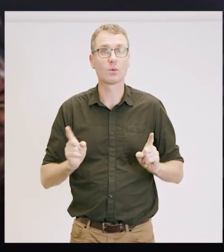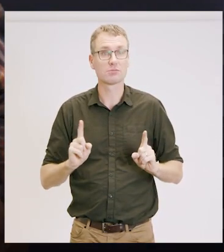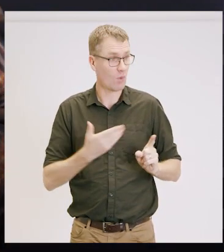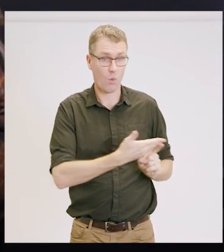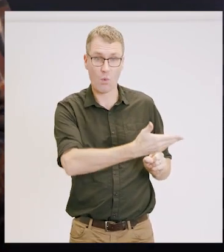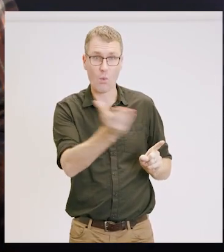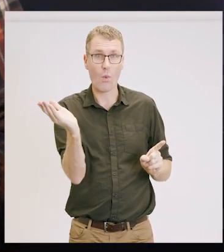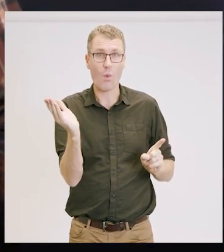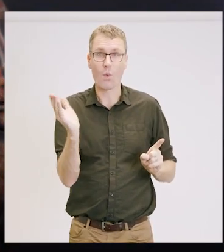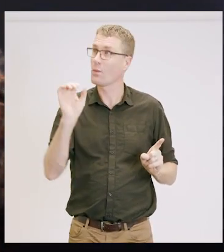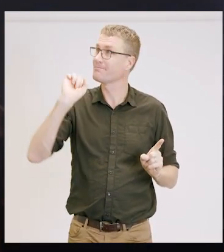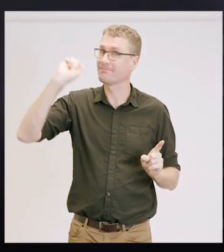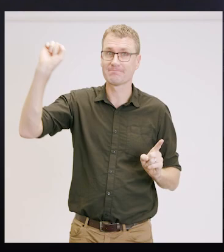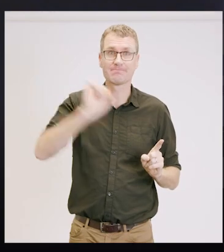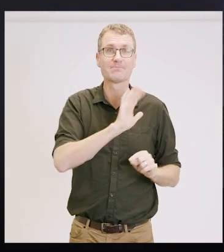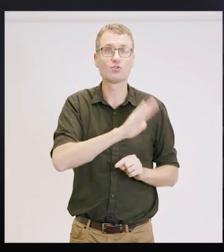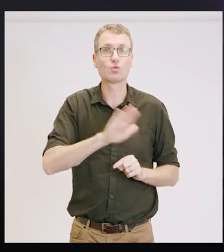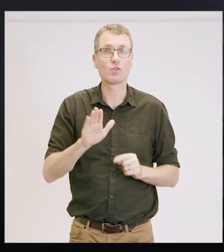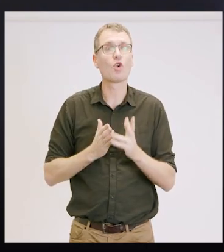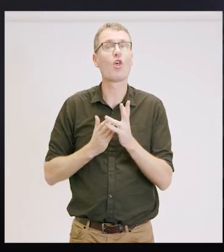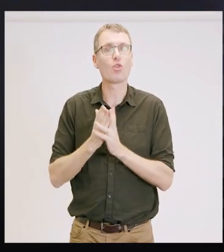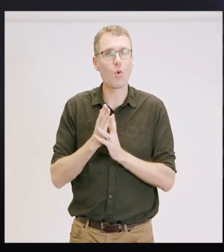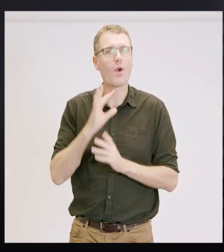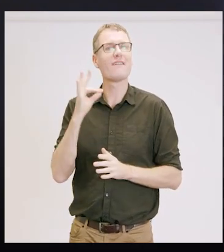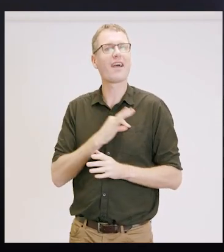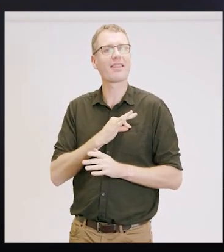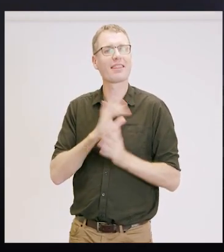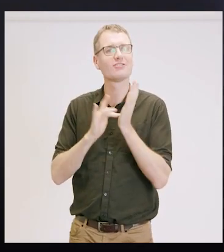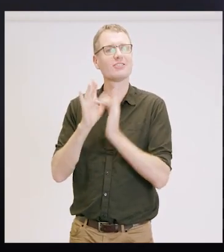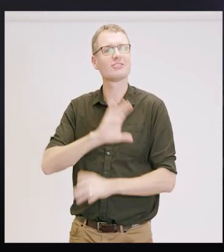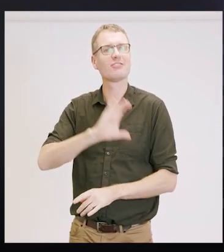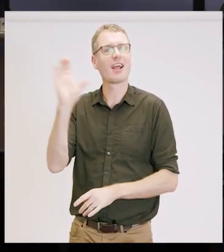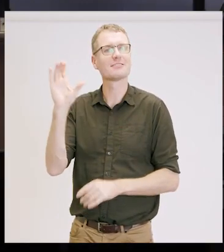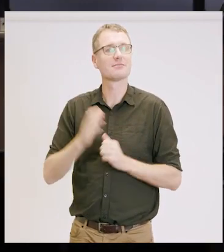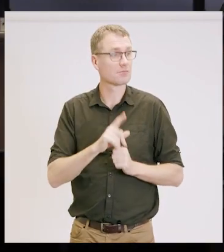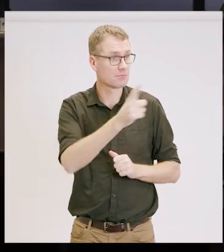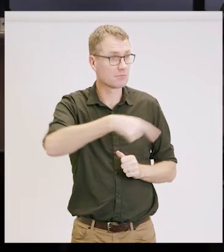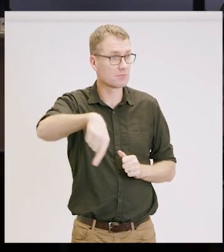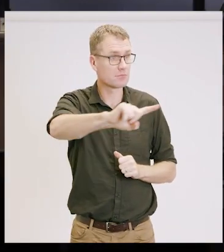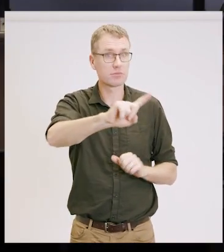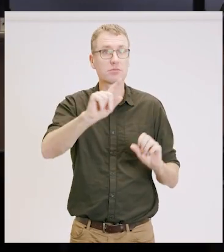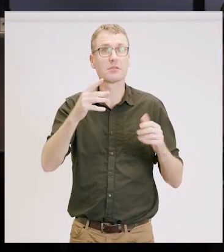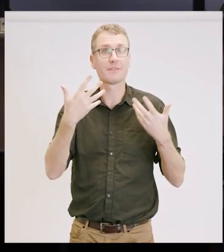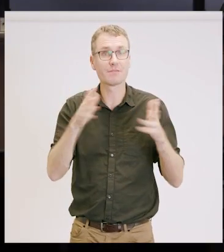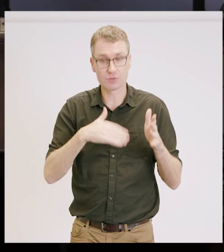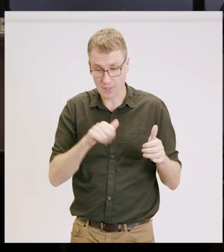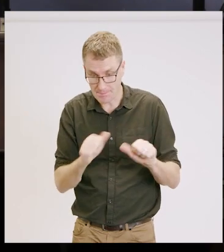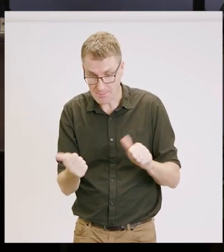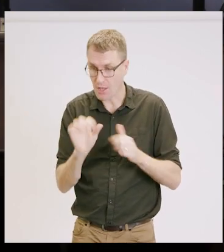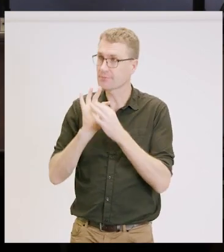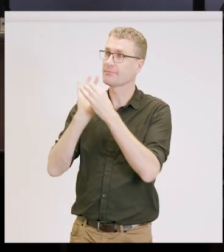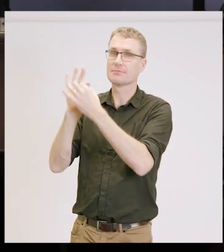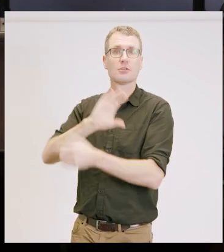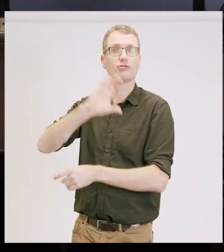Galatians 3 verse 26, it says, for you are all children of God through faith in Jesus Christ,